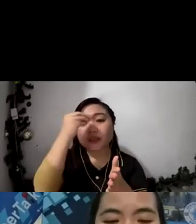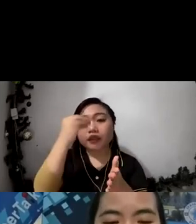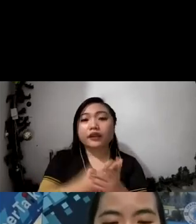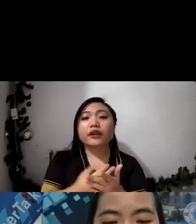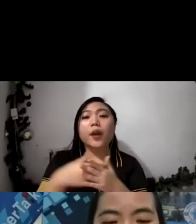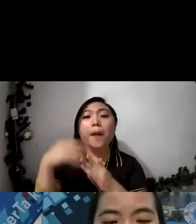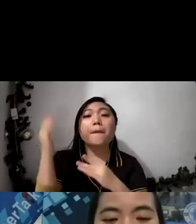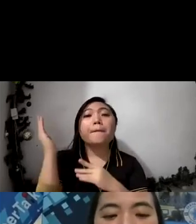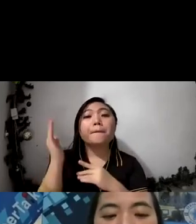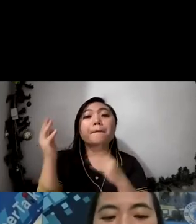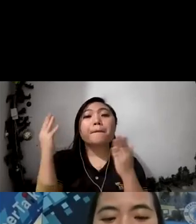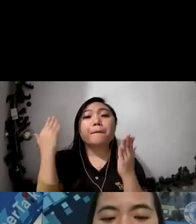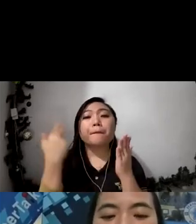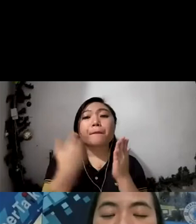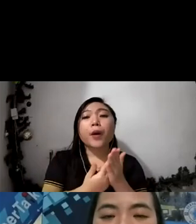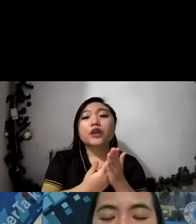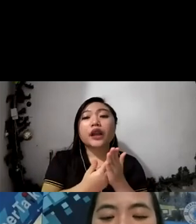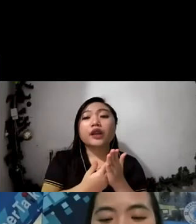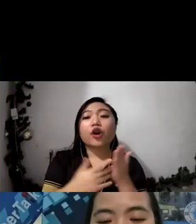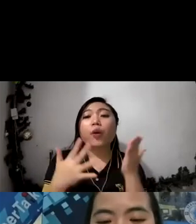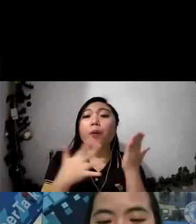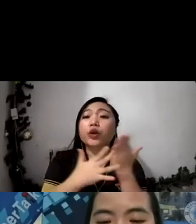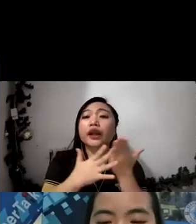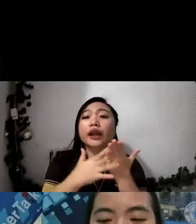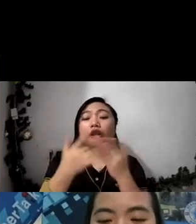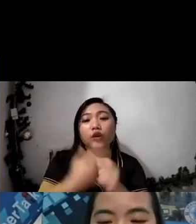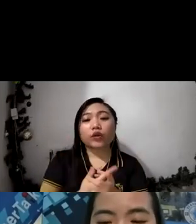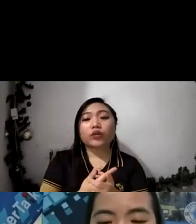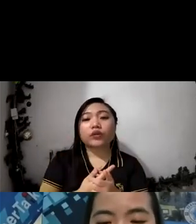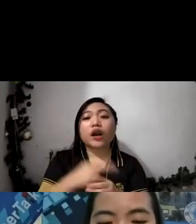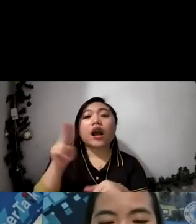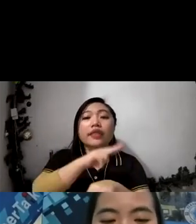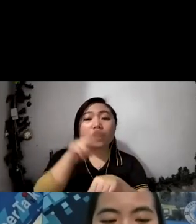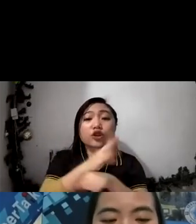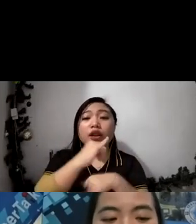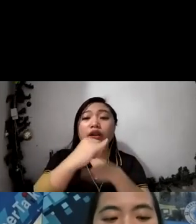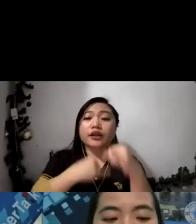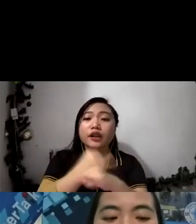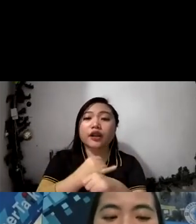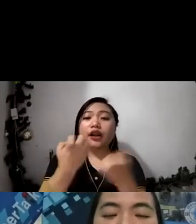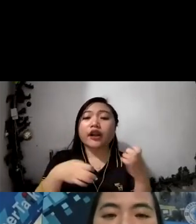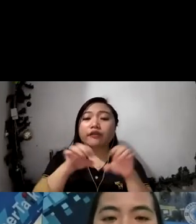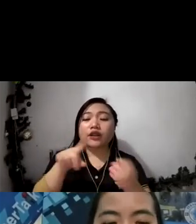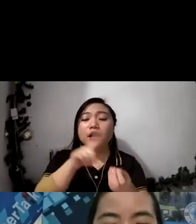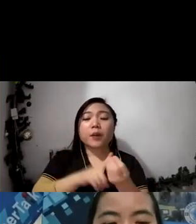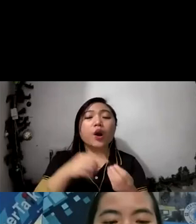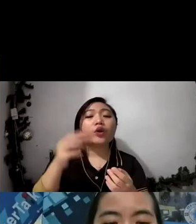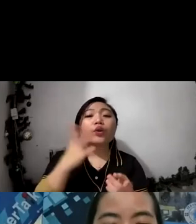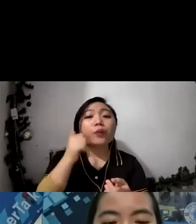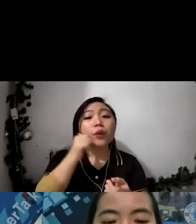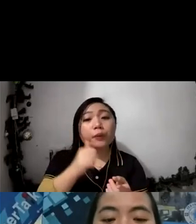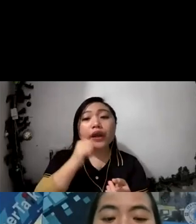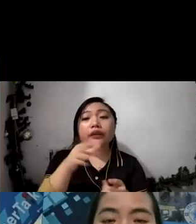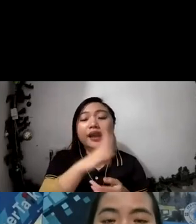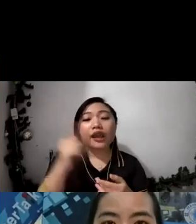or facilitator in several international and national events covering women and gender-related